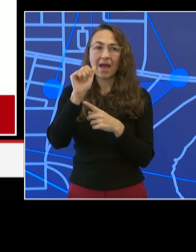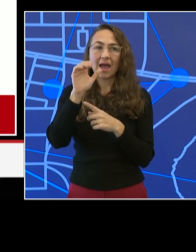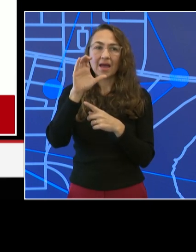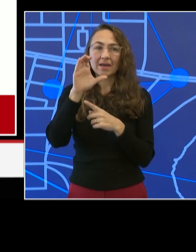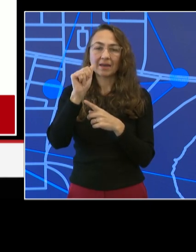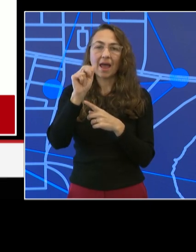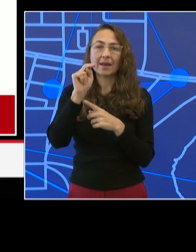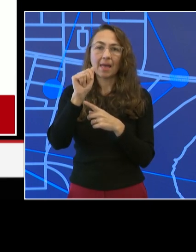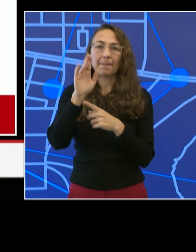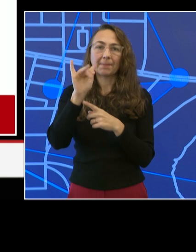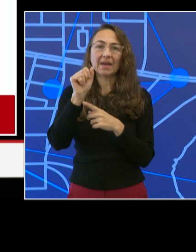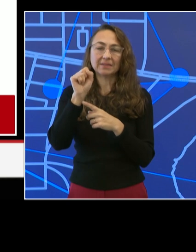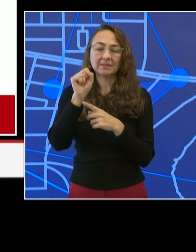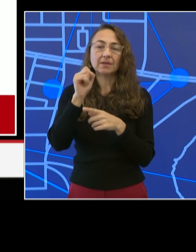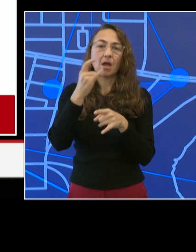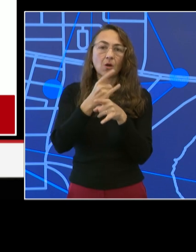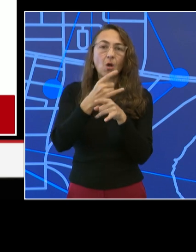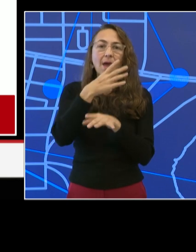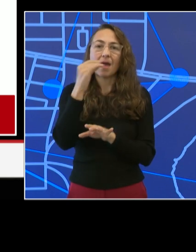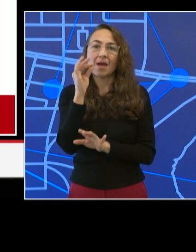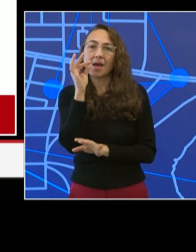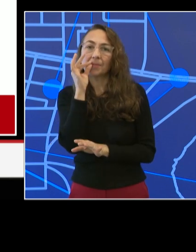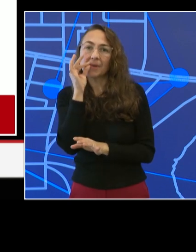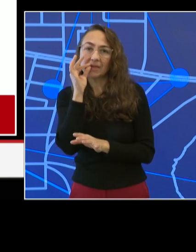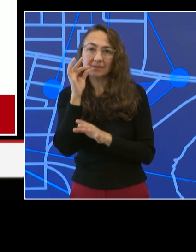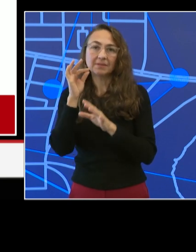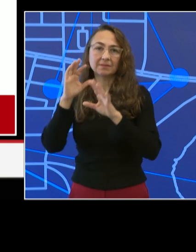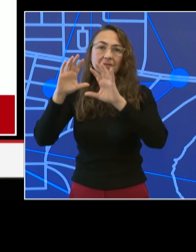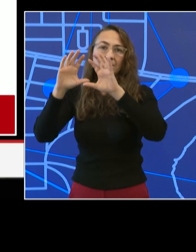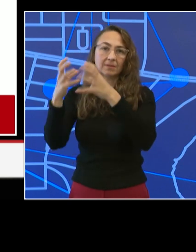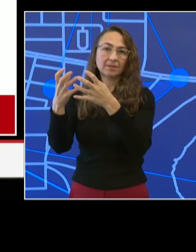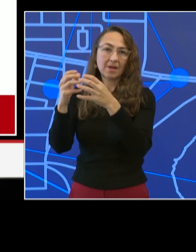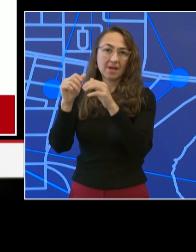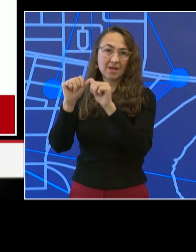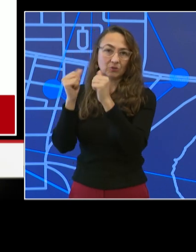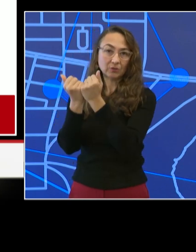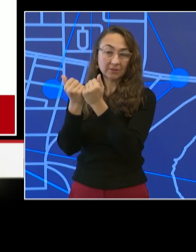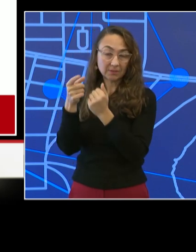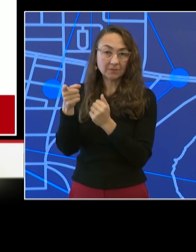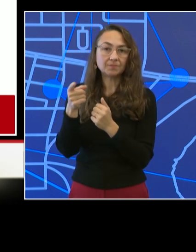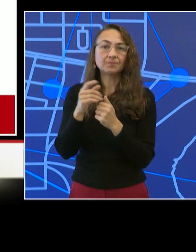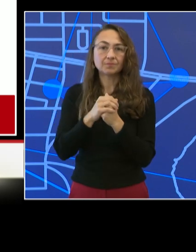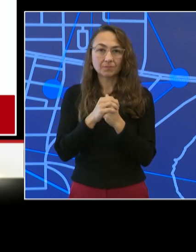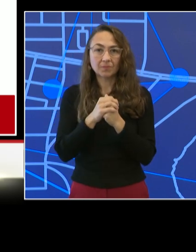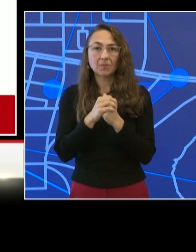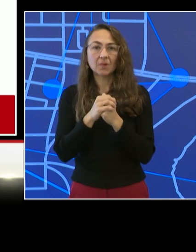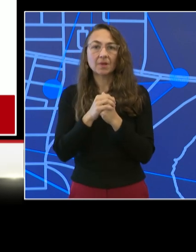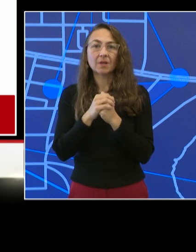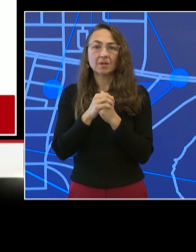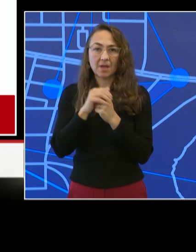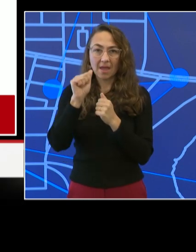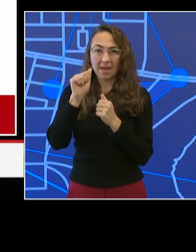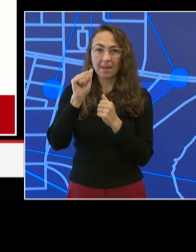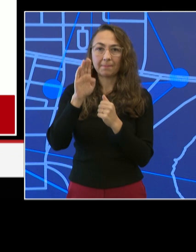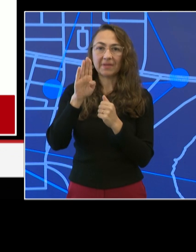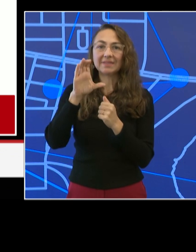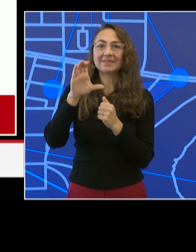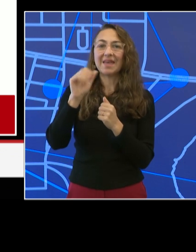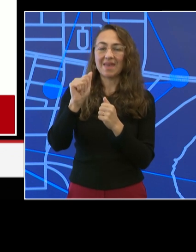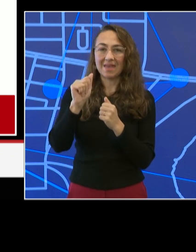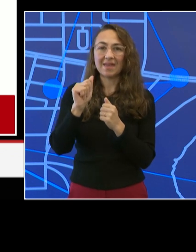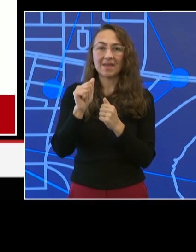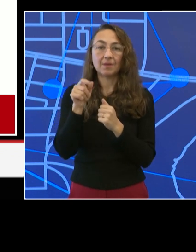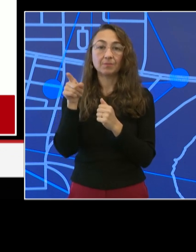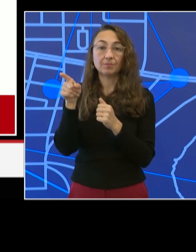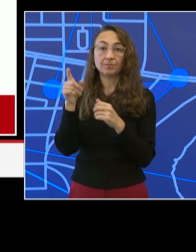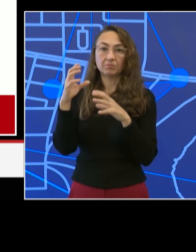doing all of this because we believe that if we have an entire all-of-government approach to drive crime down in our city, the results of